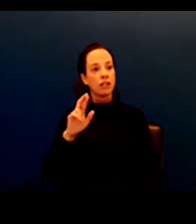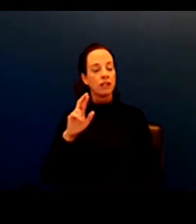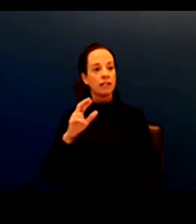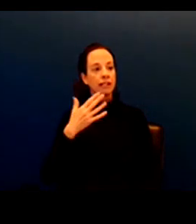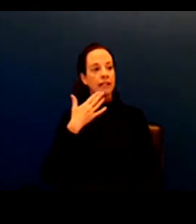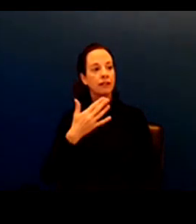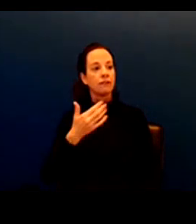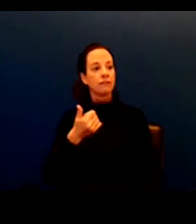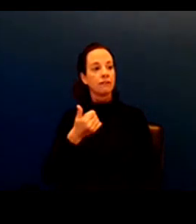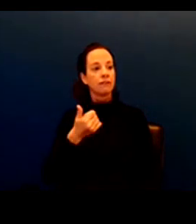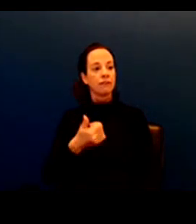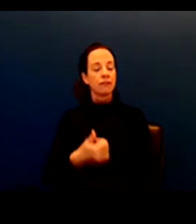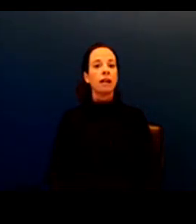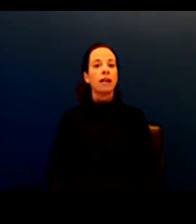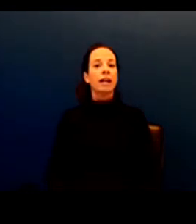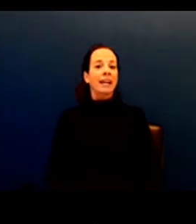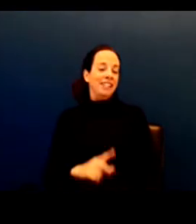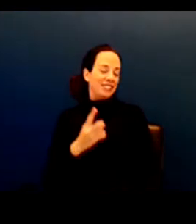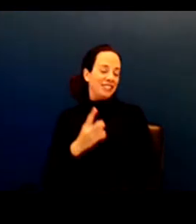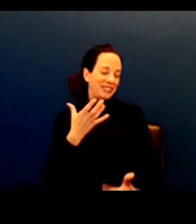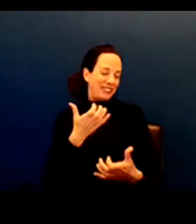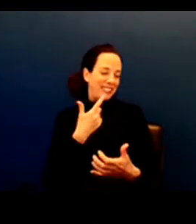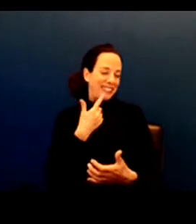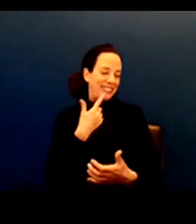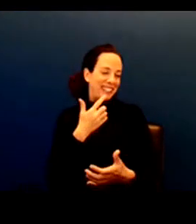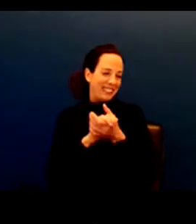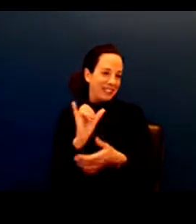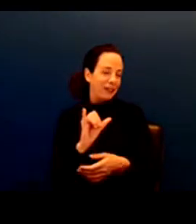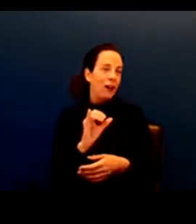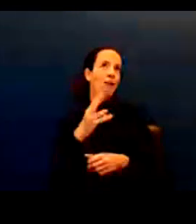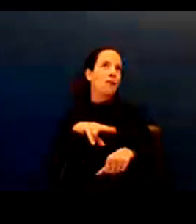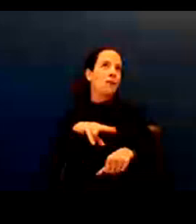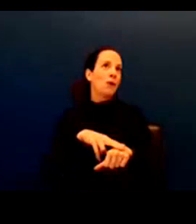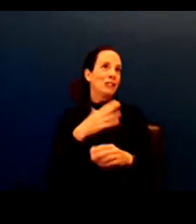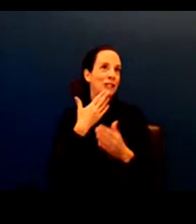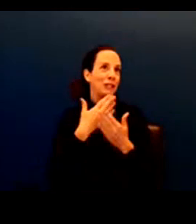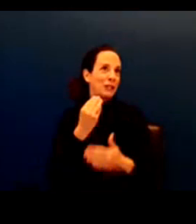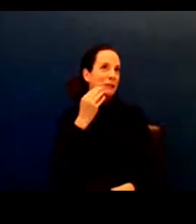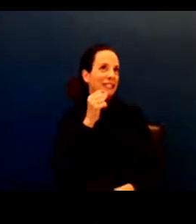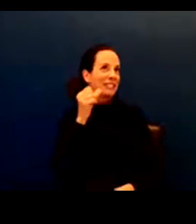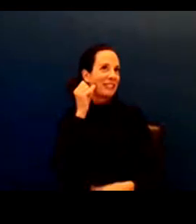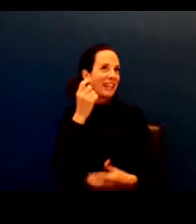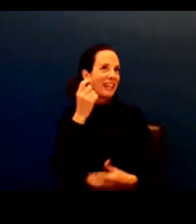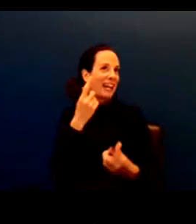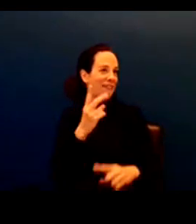Sujaya, congratulations. No wonder you were in such a good mood yesterday when I saw you.